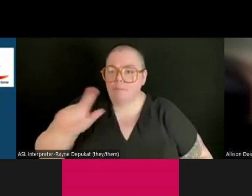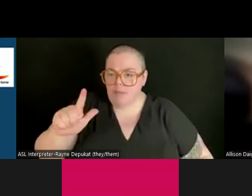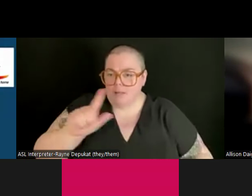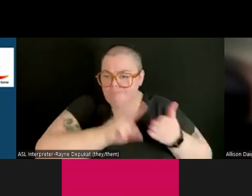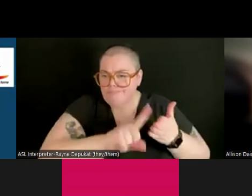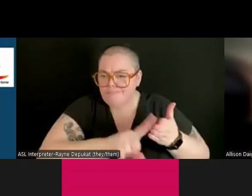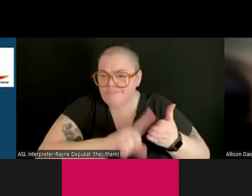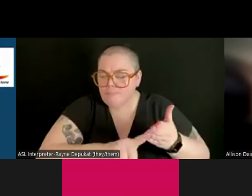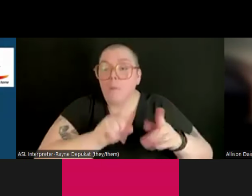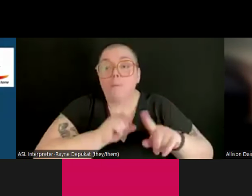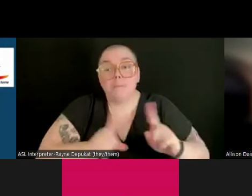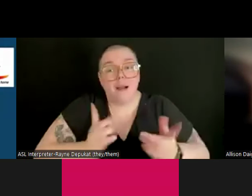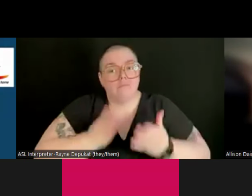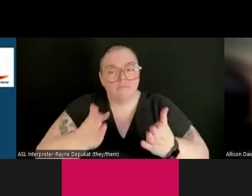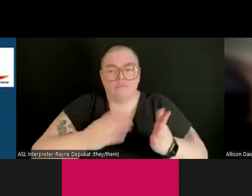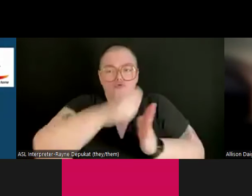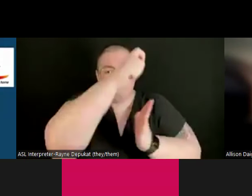have.